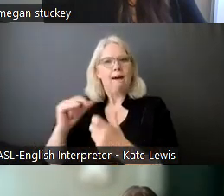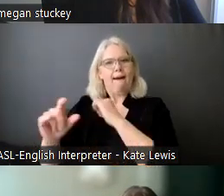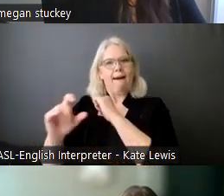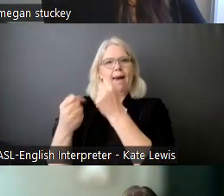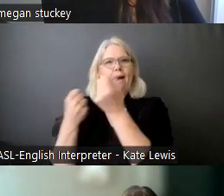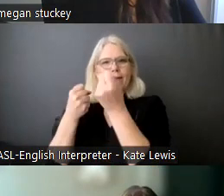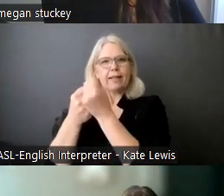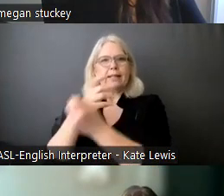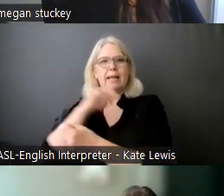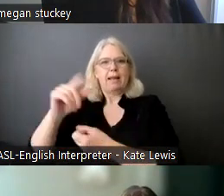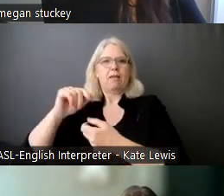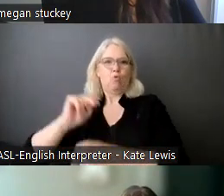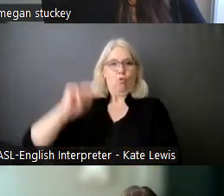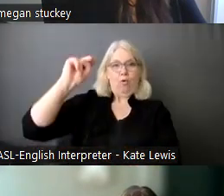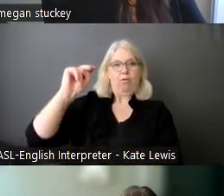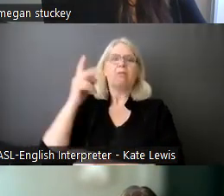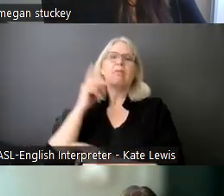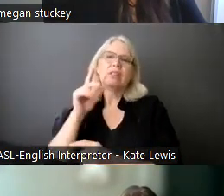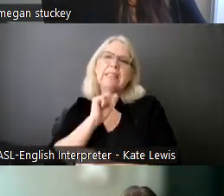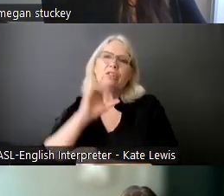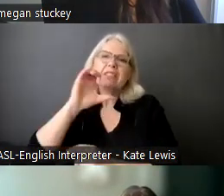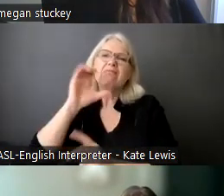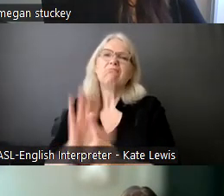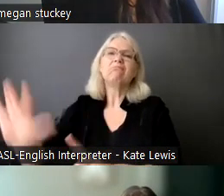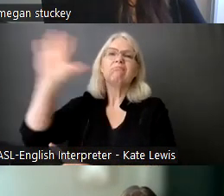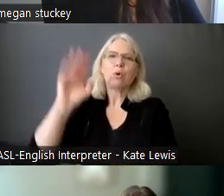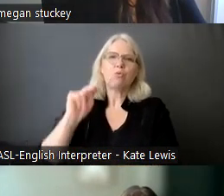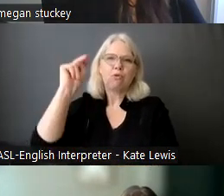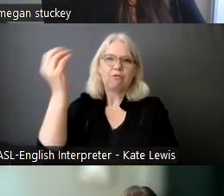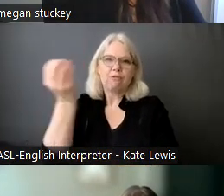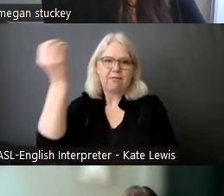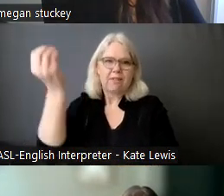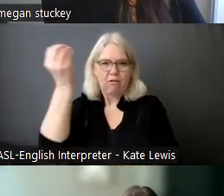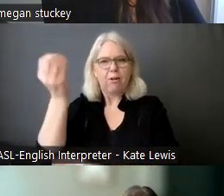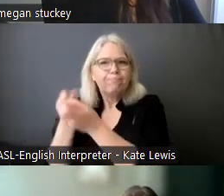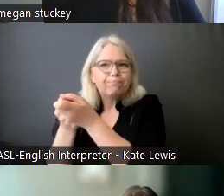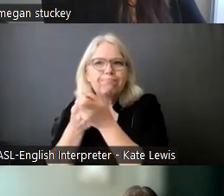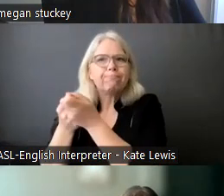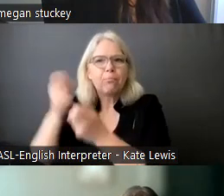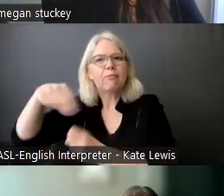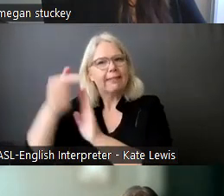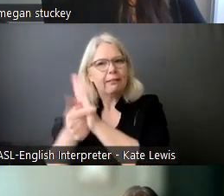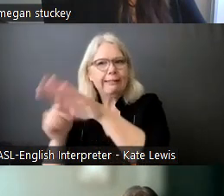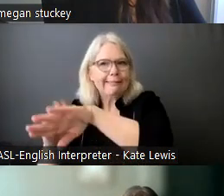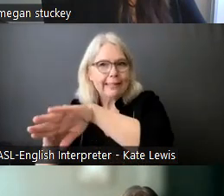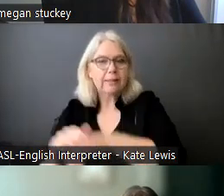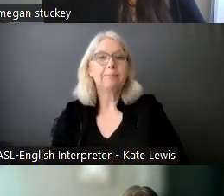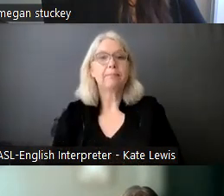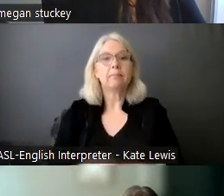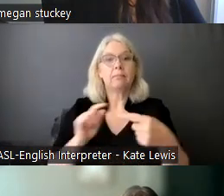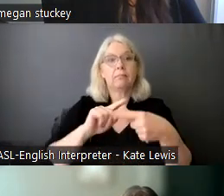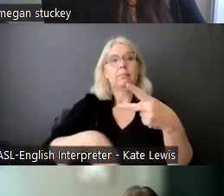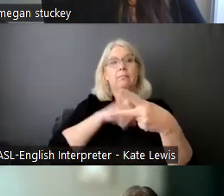for low-income seniors across Northern Ontario. And with us also is Shauna MacEachern, who is